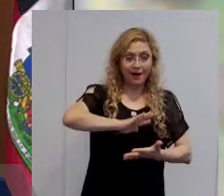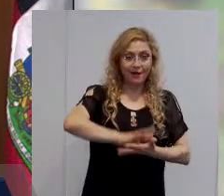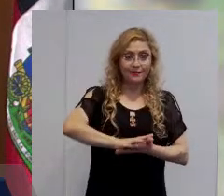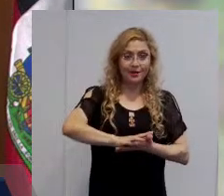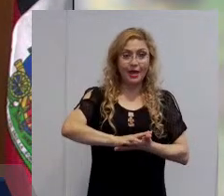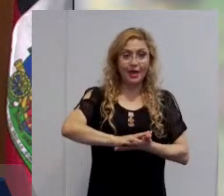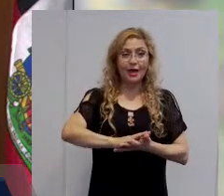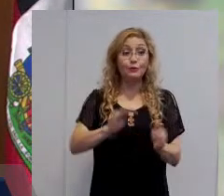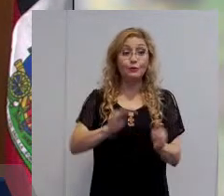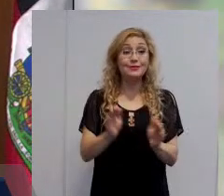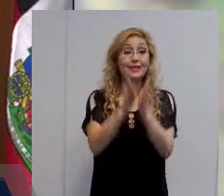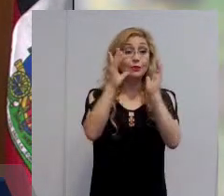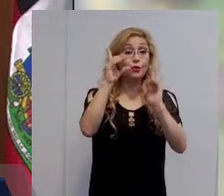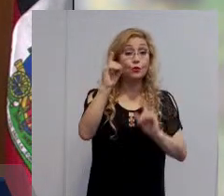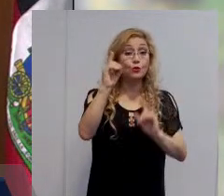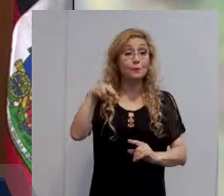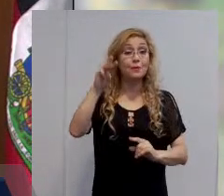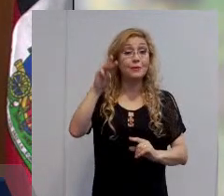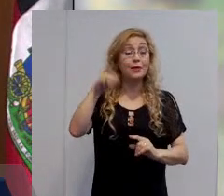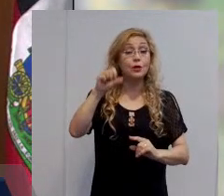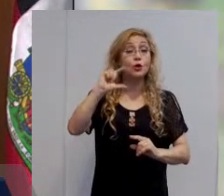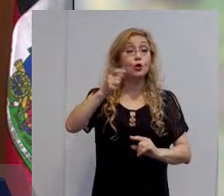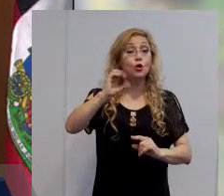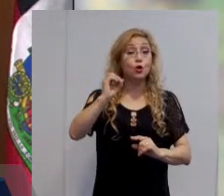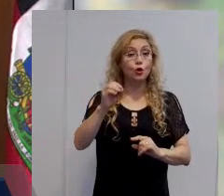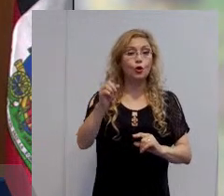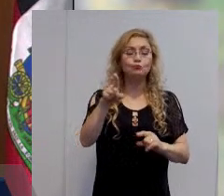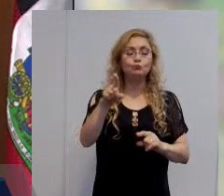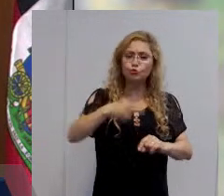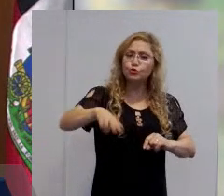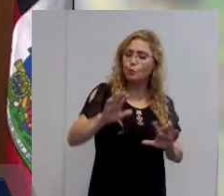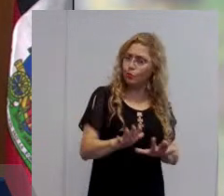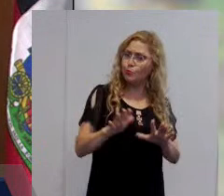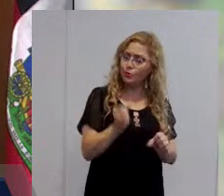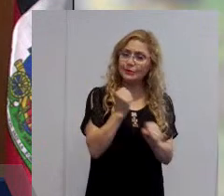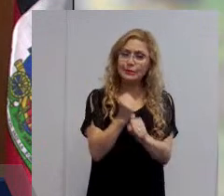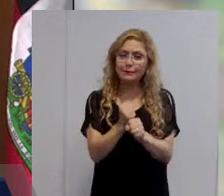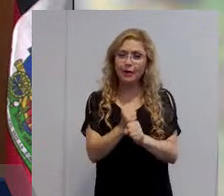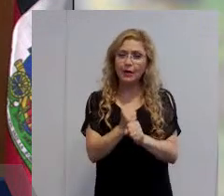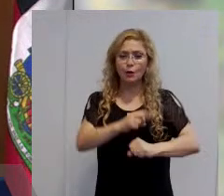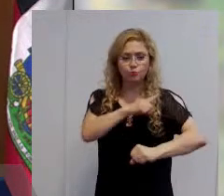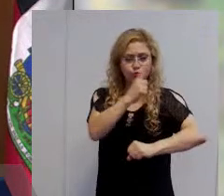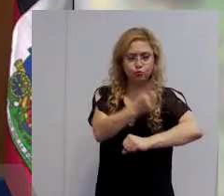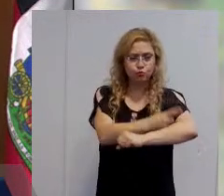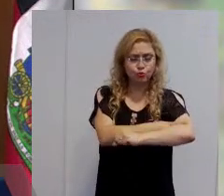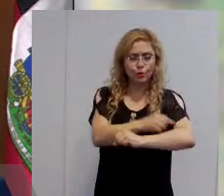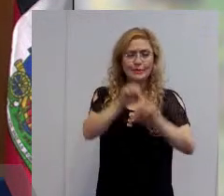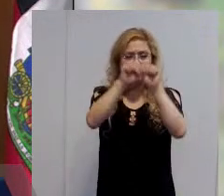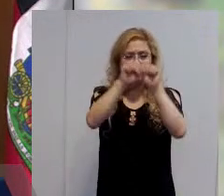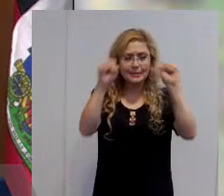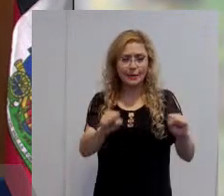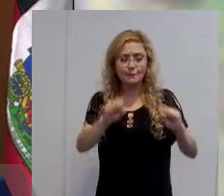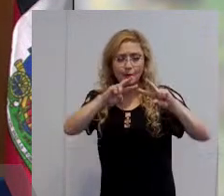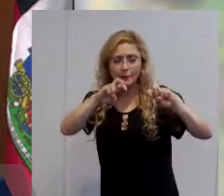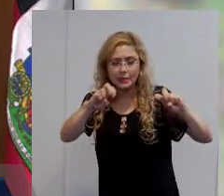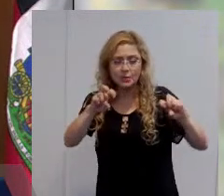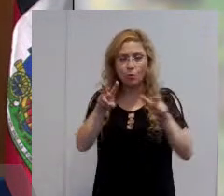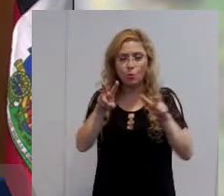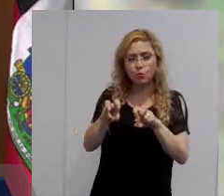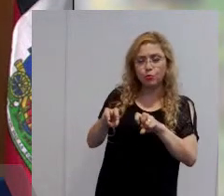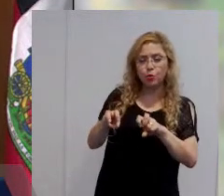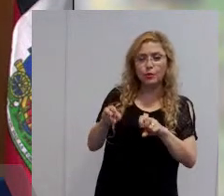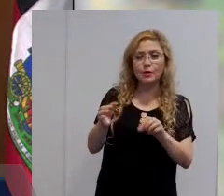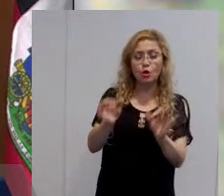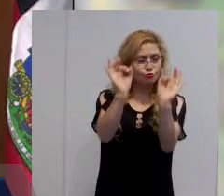are the one held in Santo Domingo, and we will insist on working on the national systems for